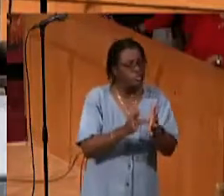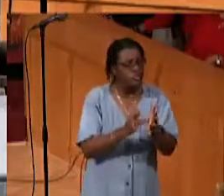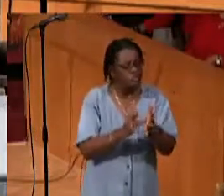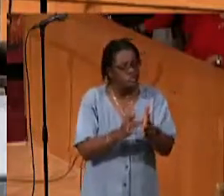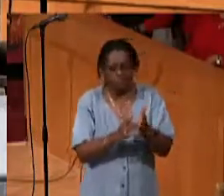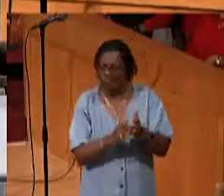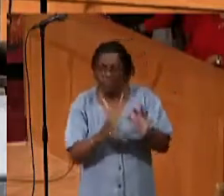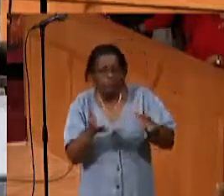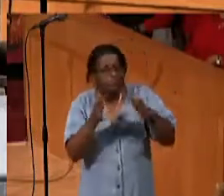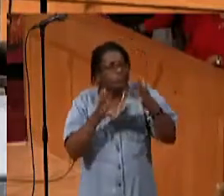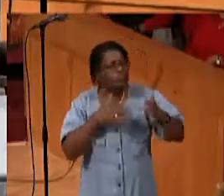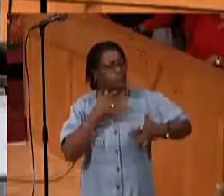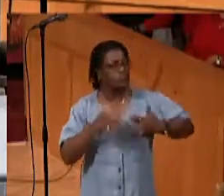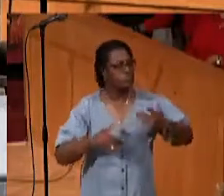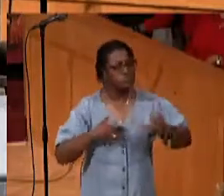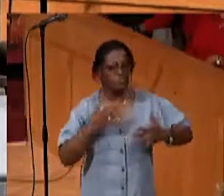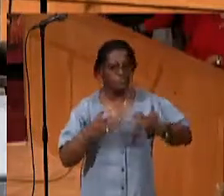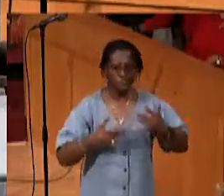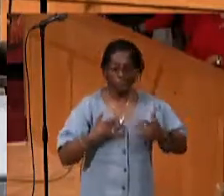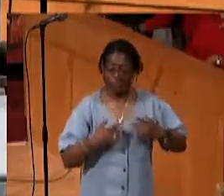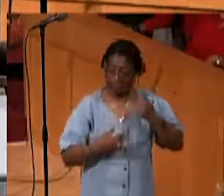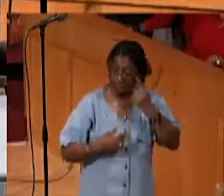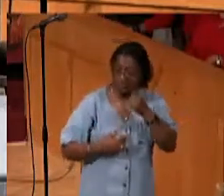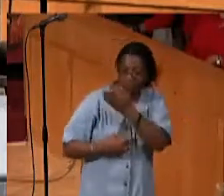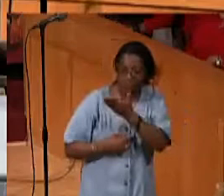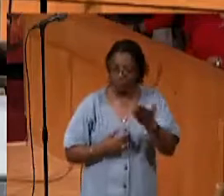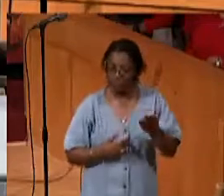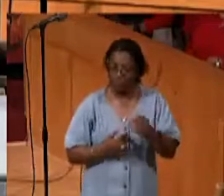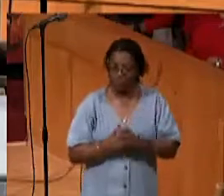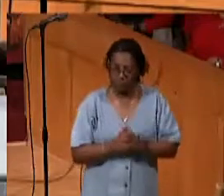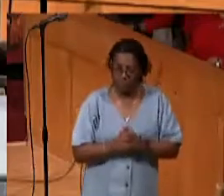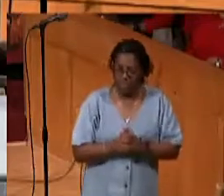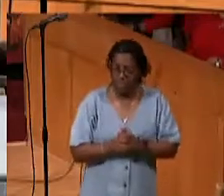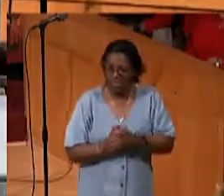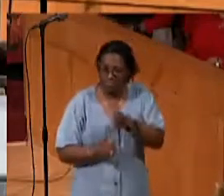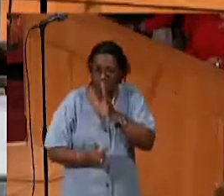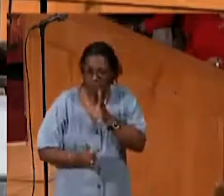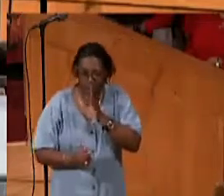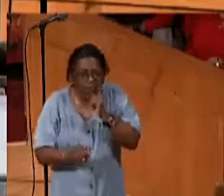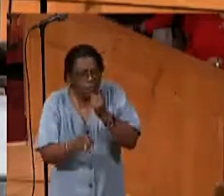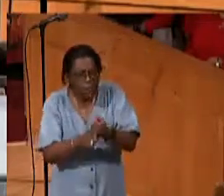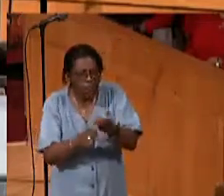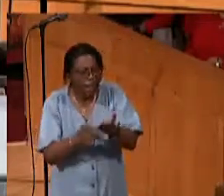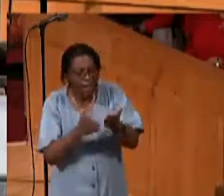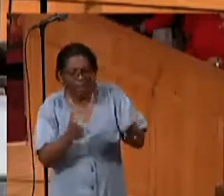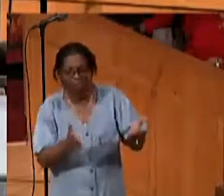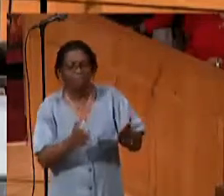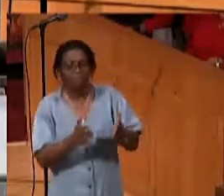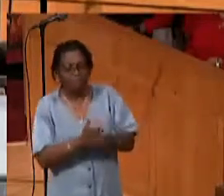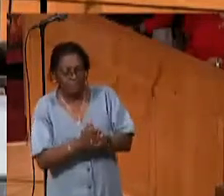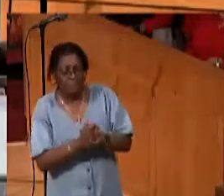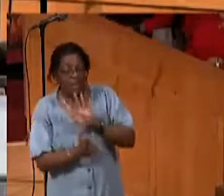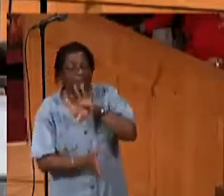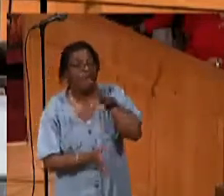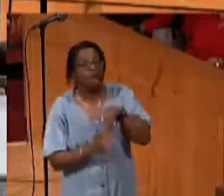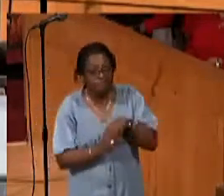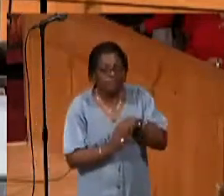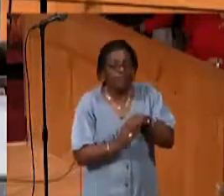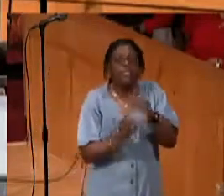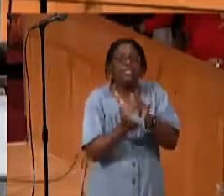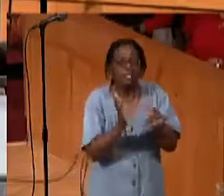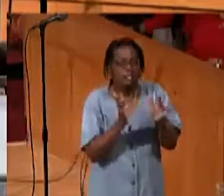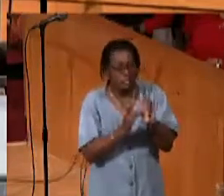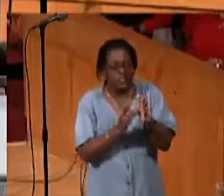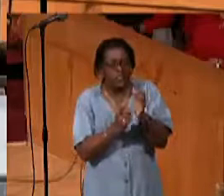right stuff. And when you talk about the right stuff, make sure you engage the name of Jesus or something that's related